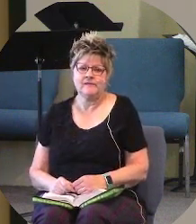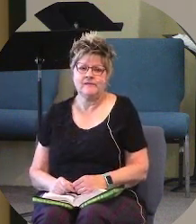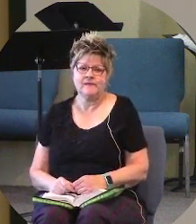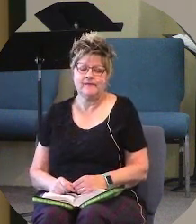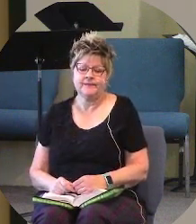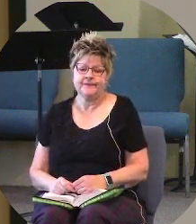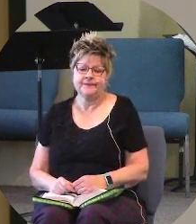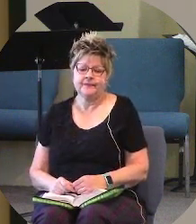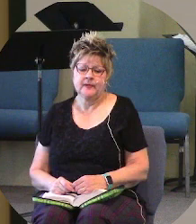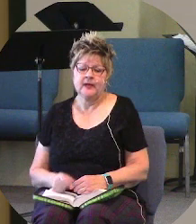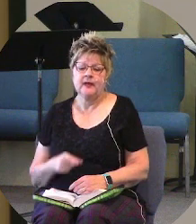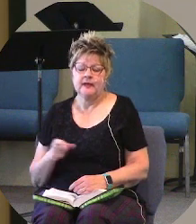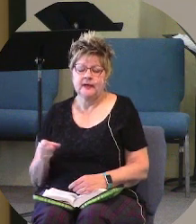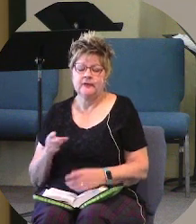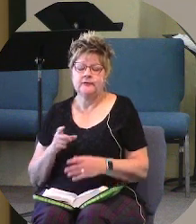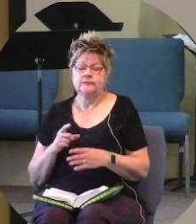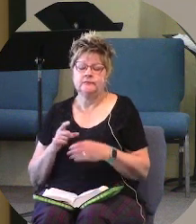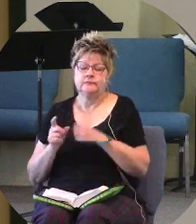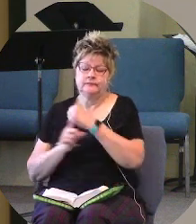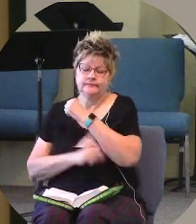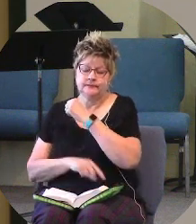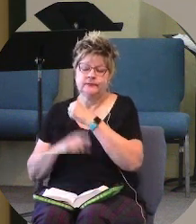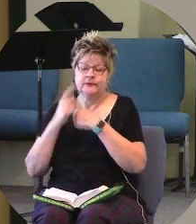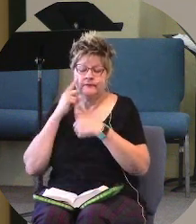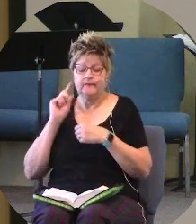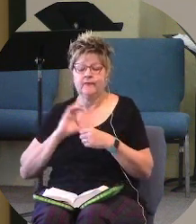There's consequences for our sin.